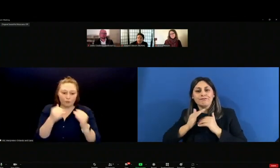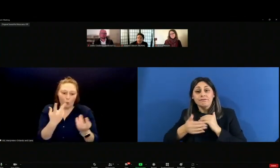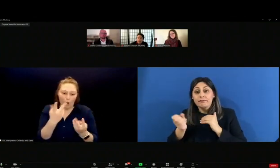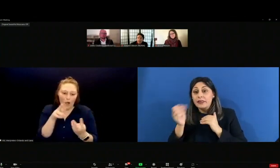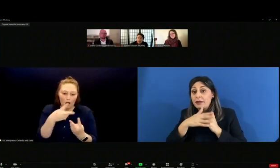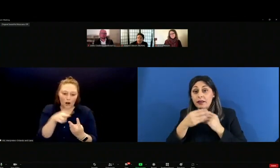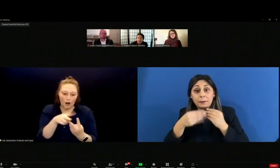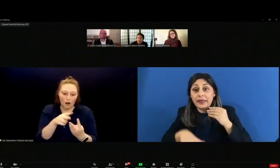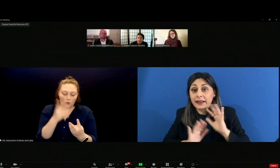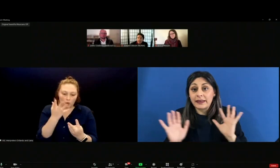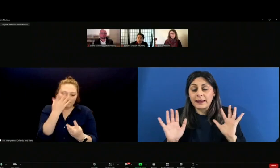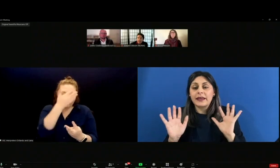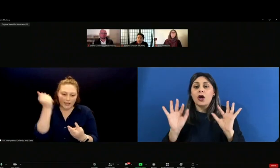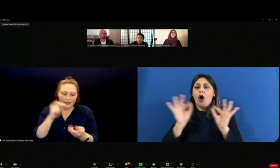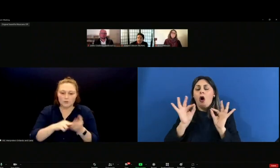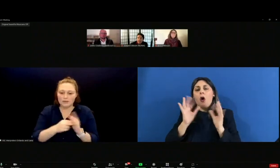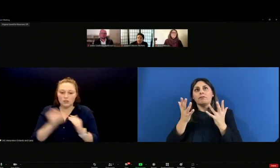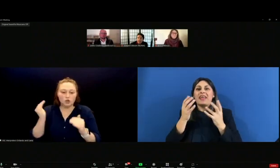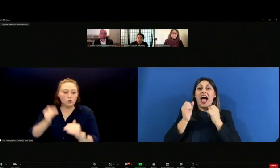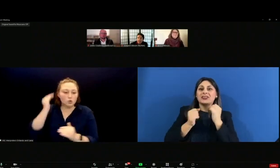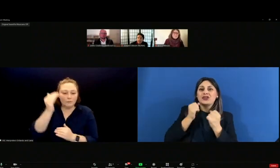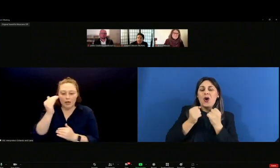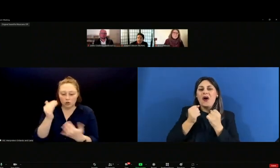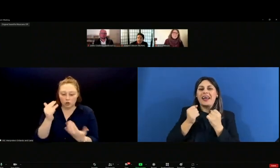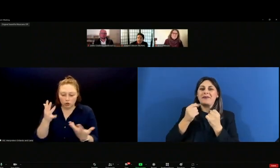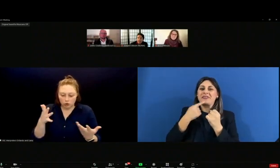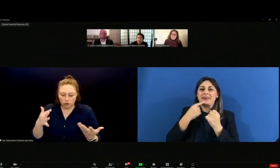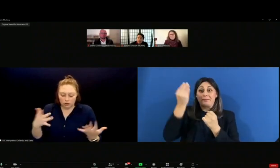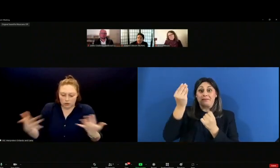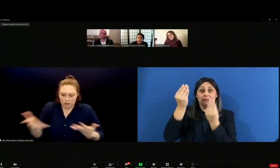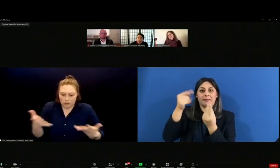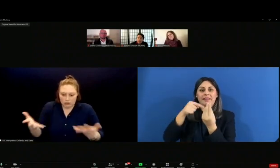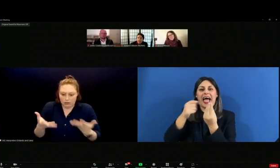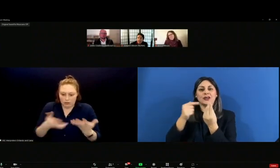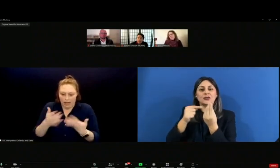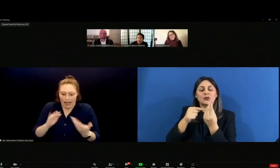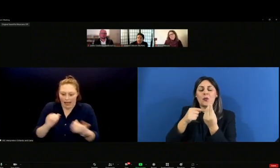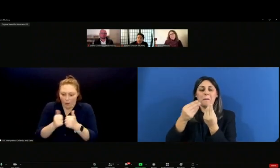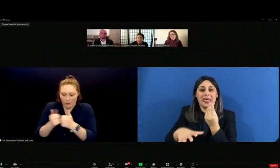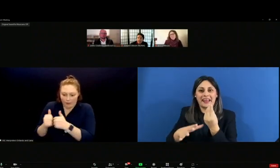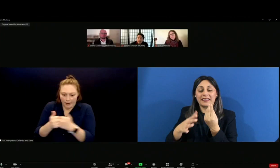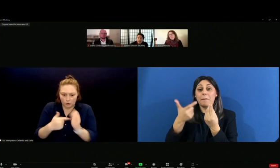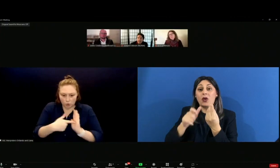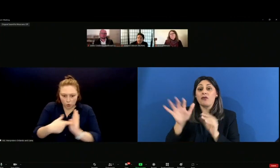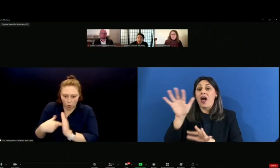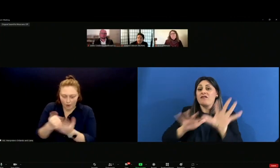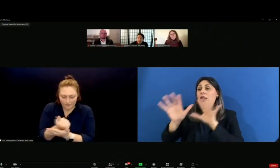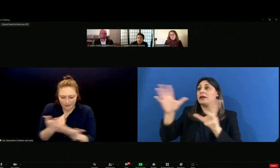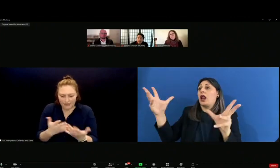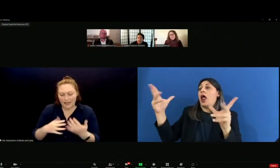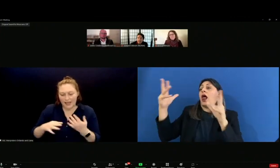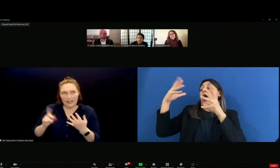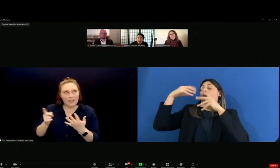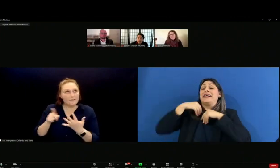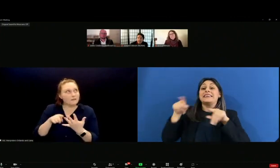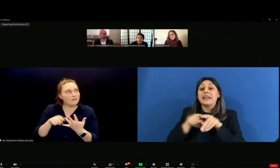be overburdened with a lot of things going on at the same time. And in the fourth level, I'm now actually thinking